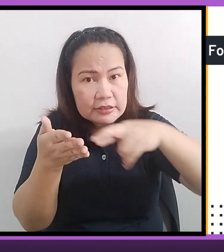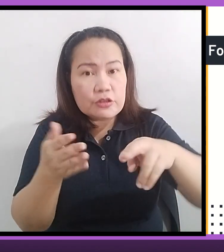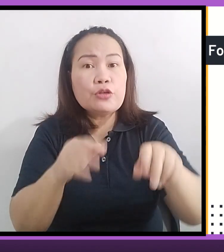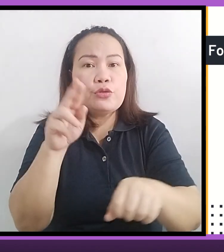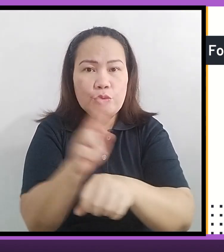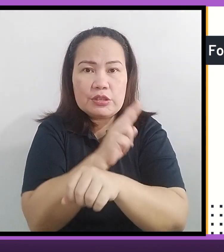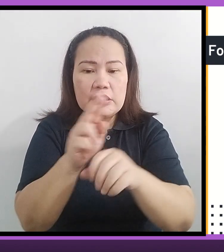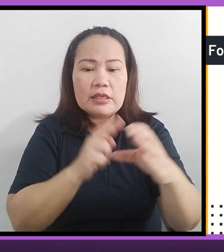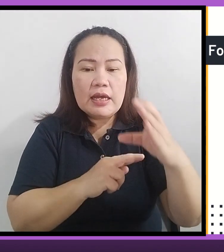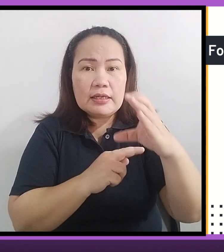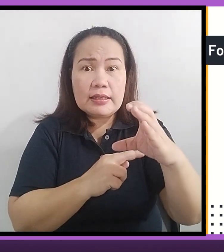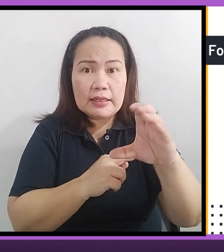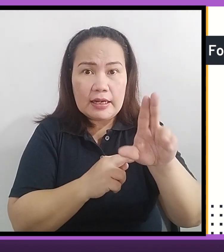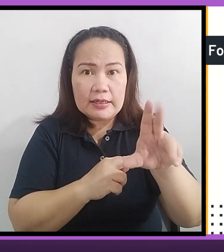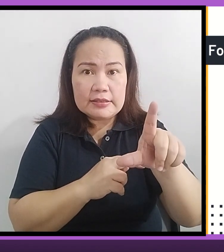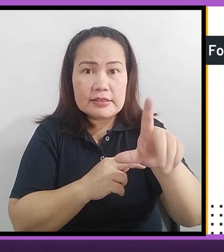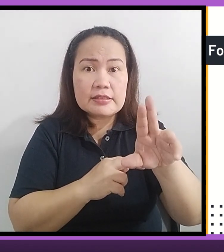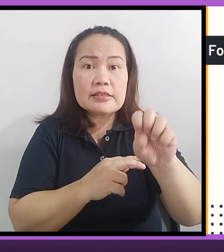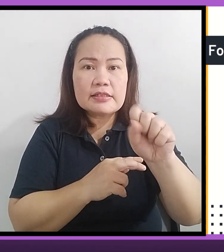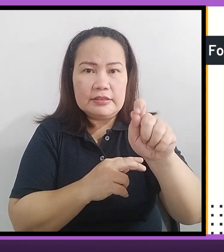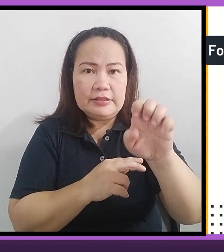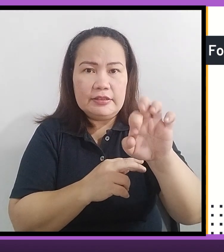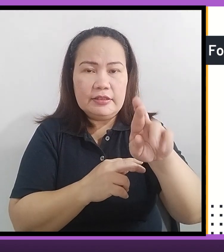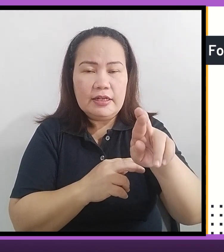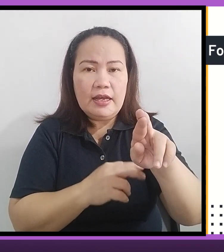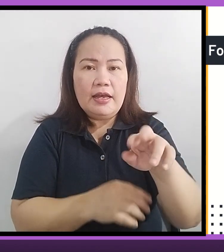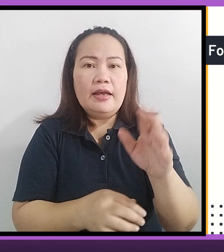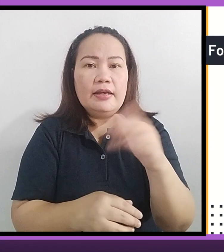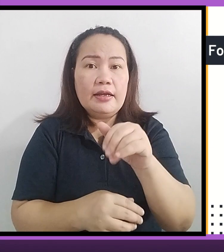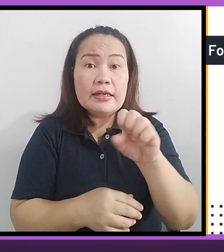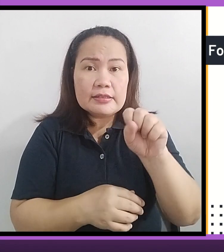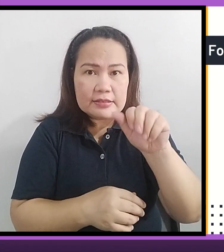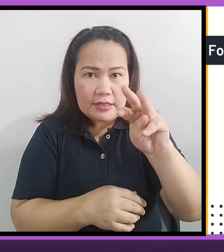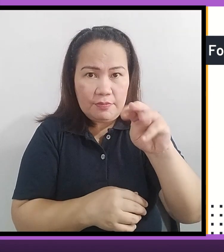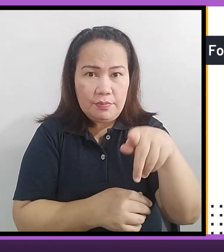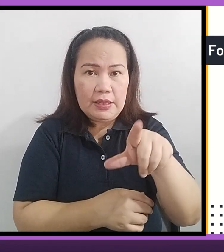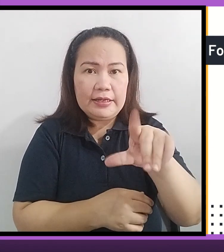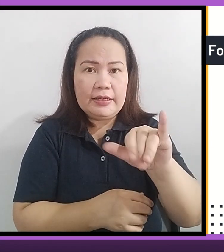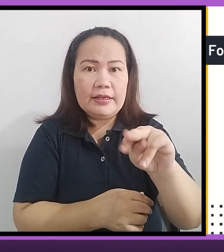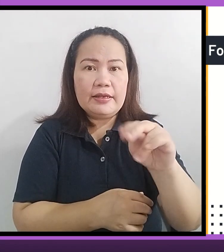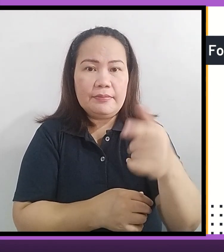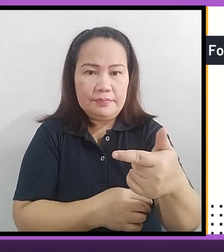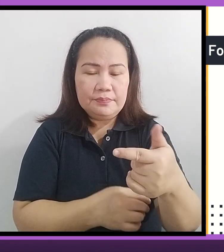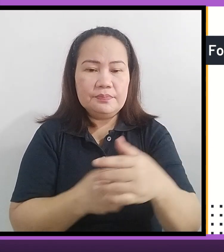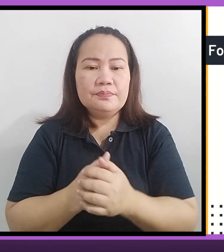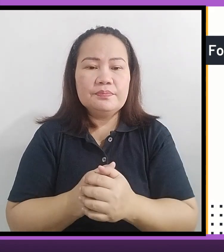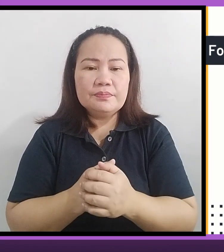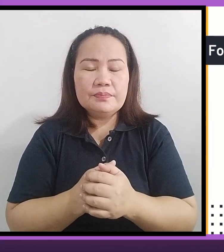cluster sampling.